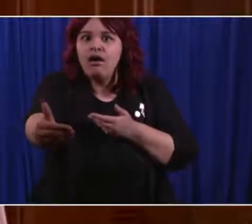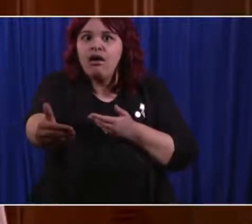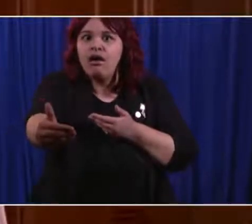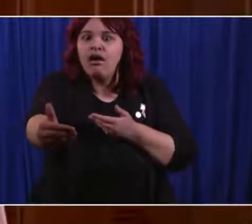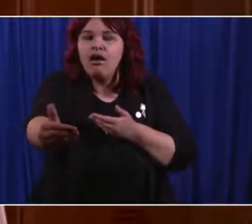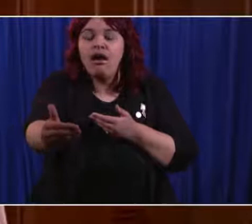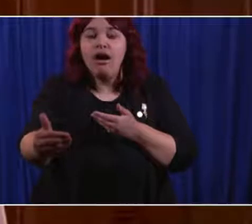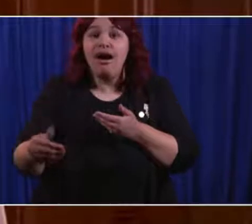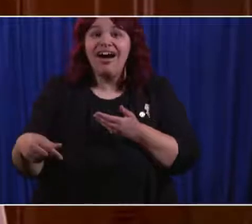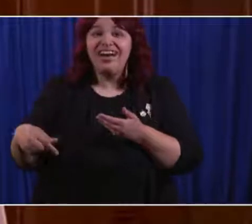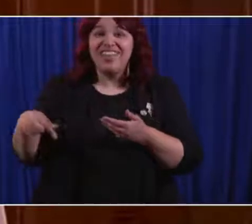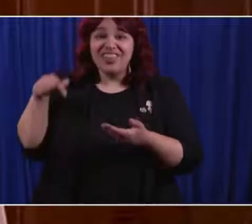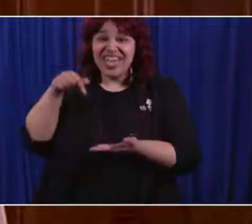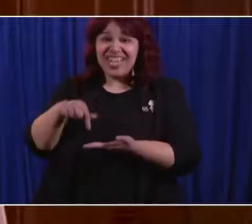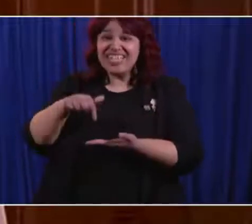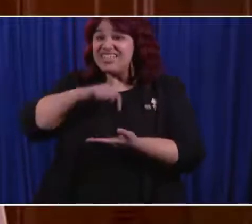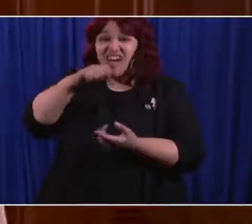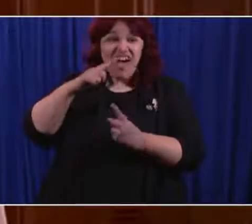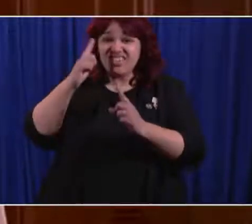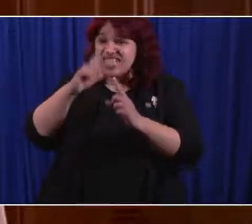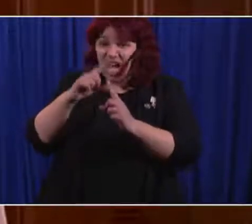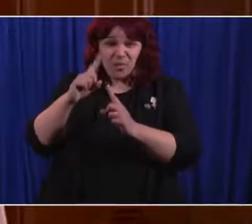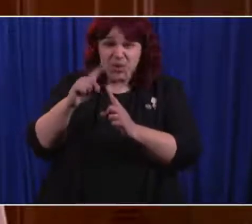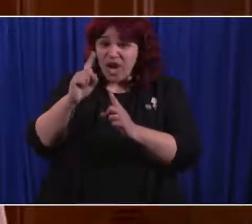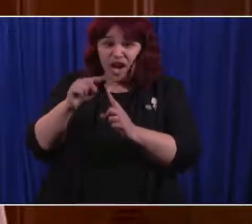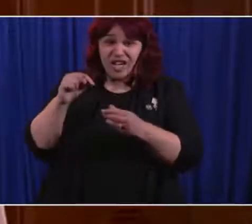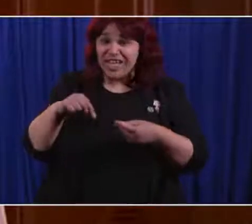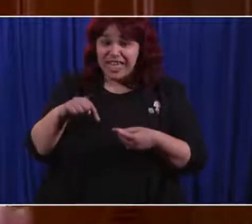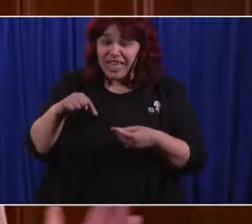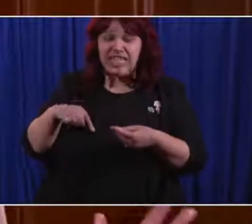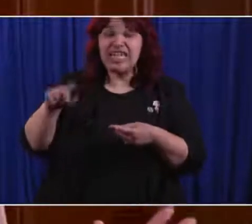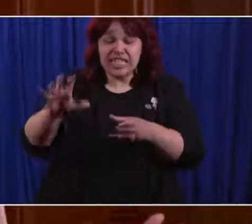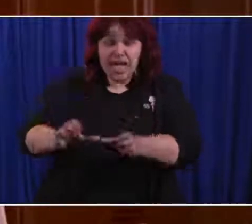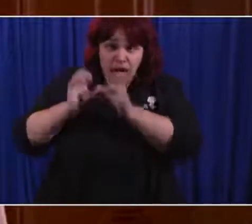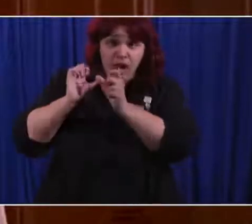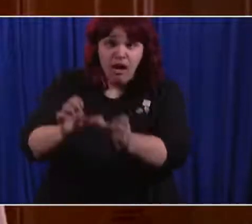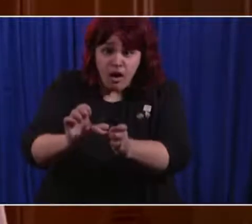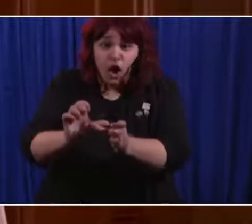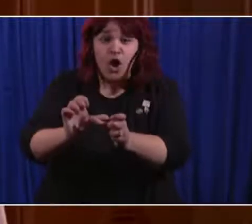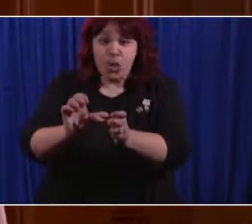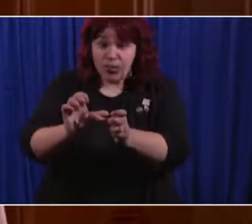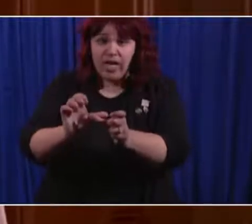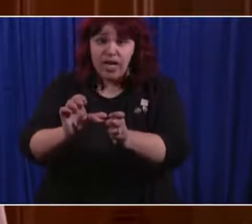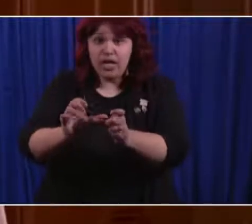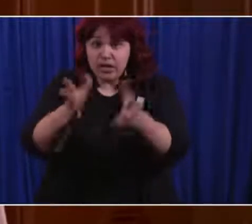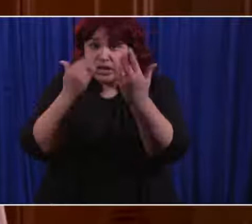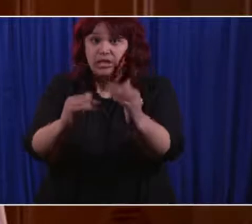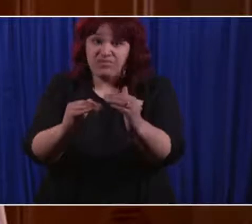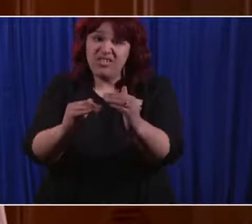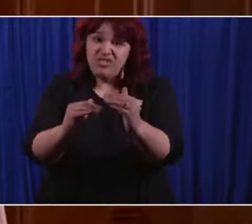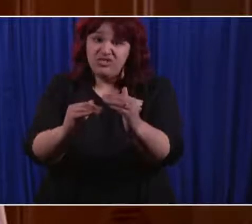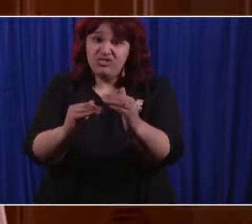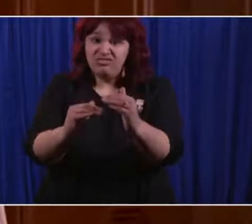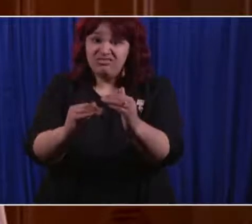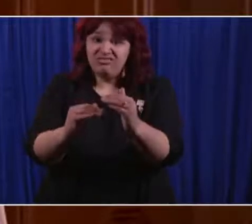to what we need to do in the pandemic, because it goes so much further than that.